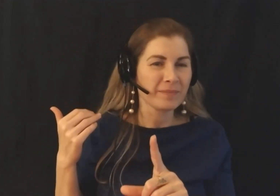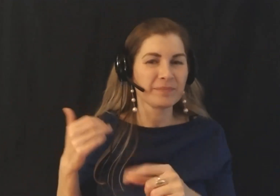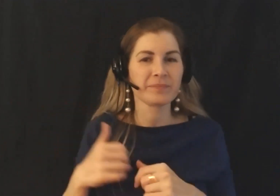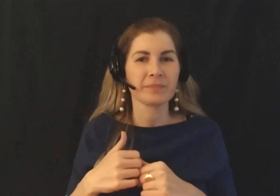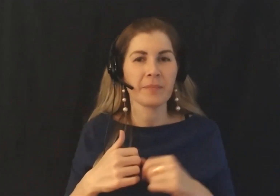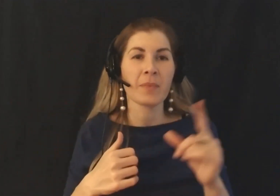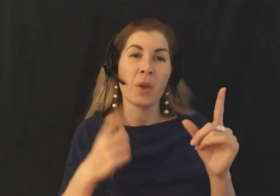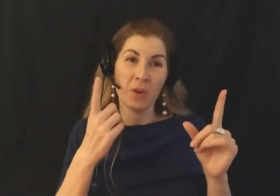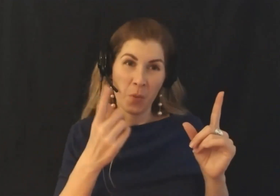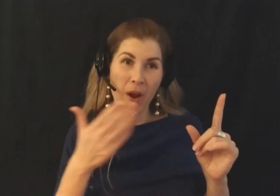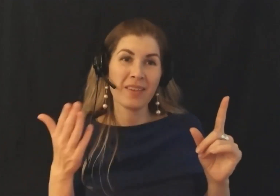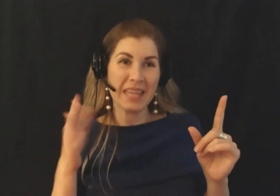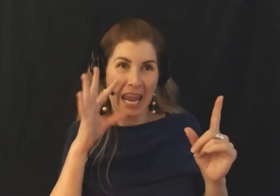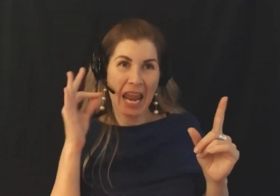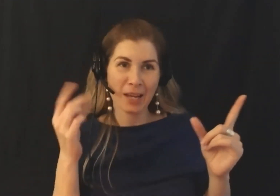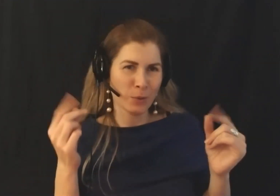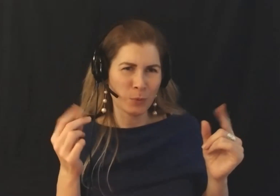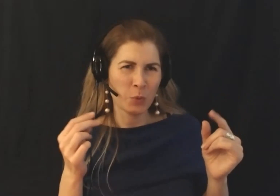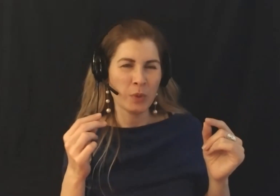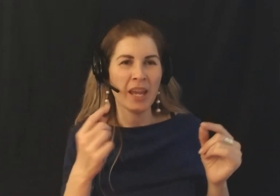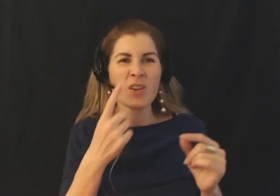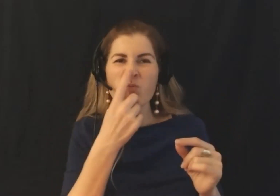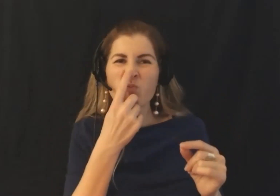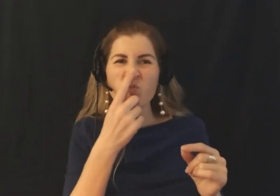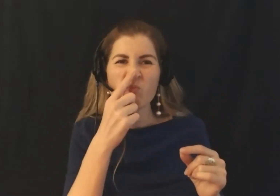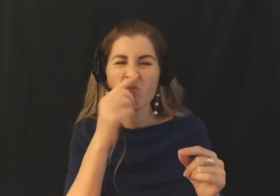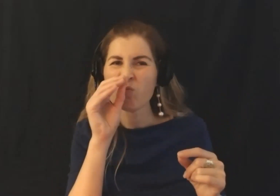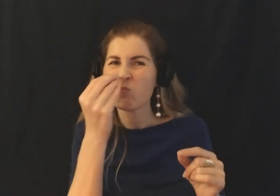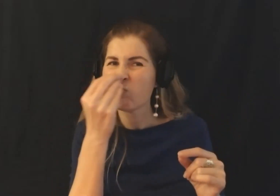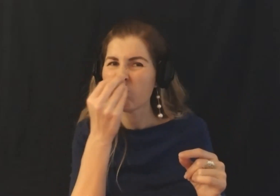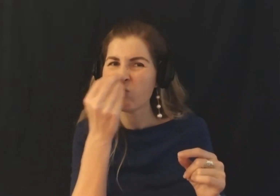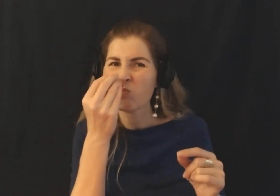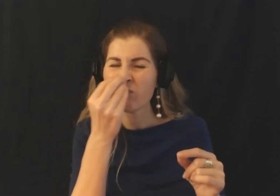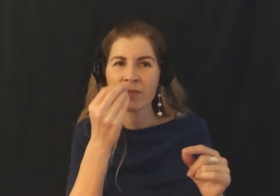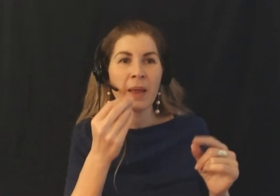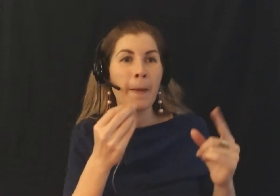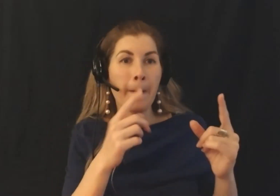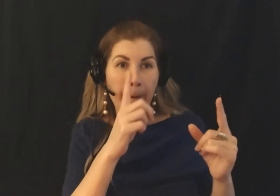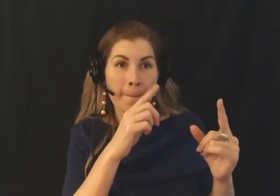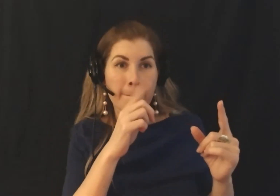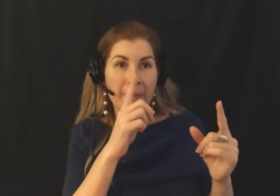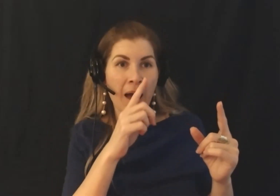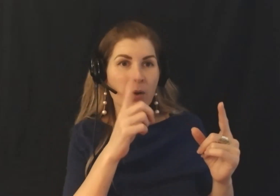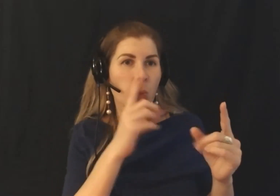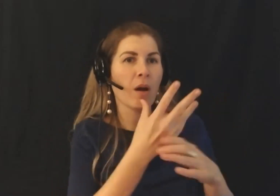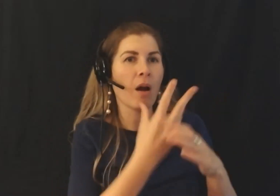of the things that the cat could do was wiggle his nose, and a mouse would immediately disappear. But even